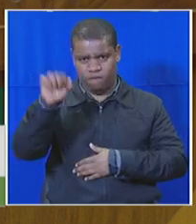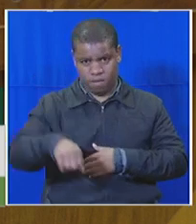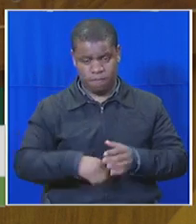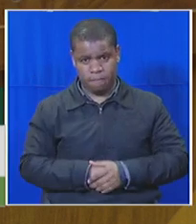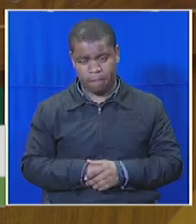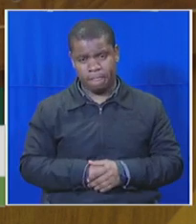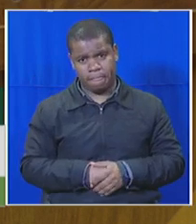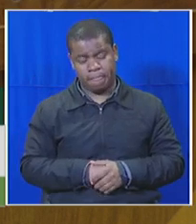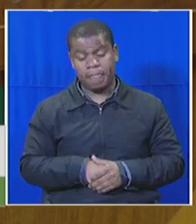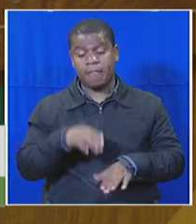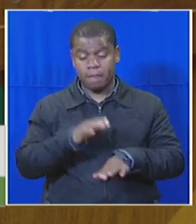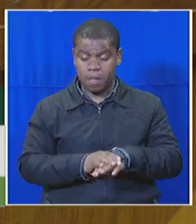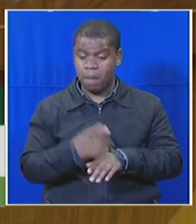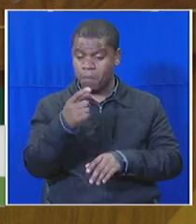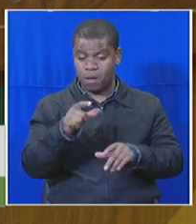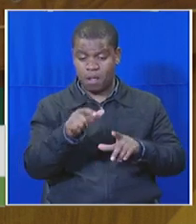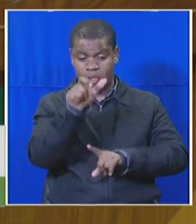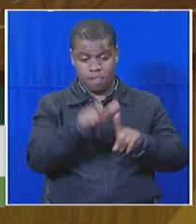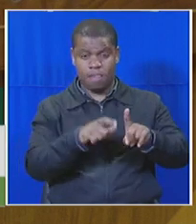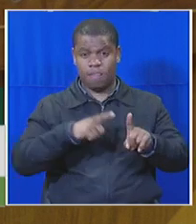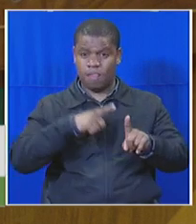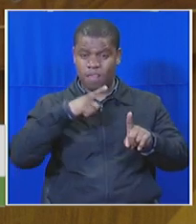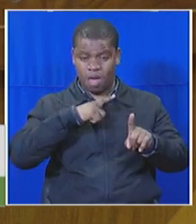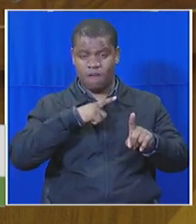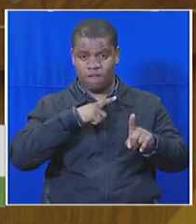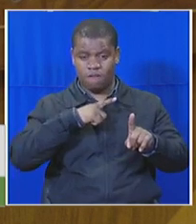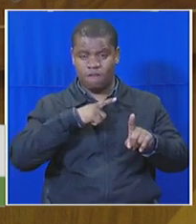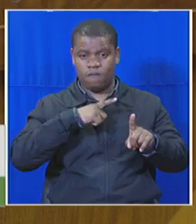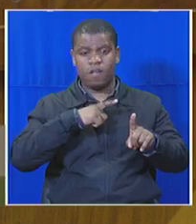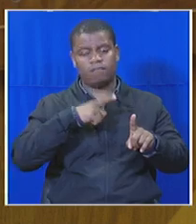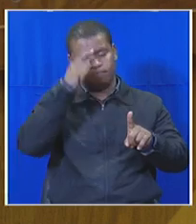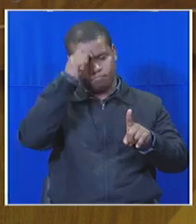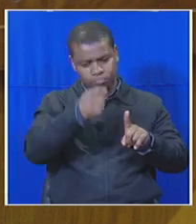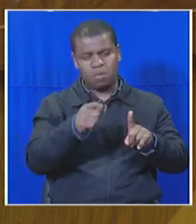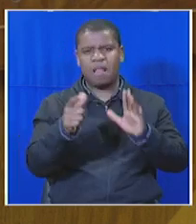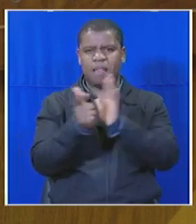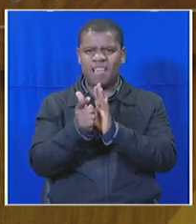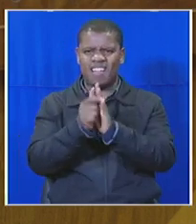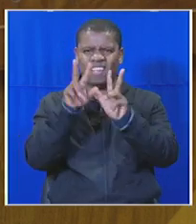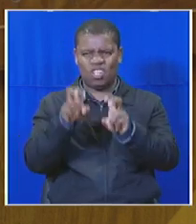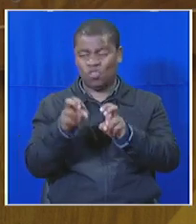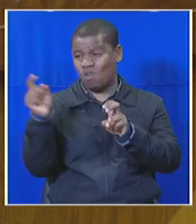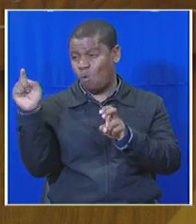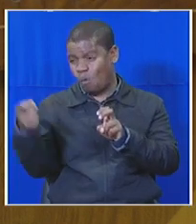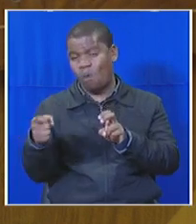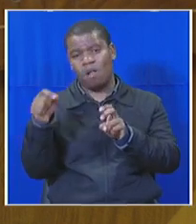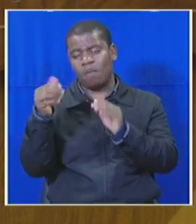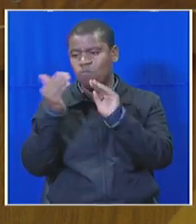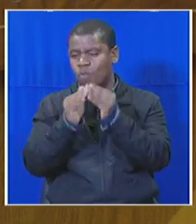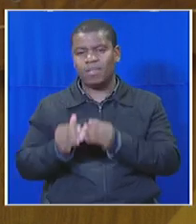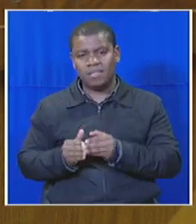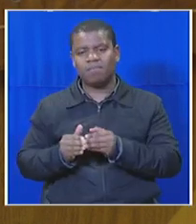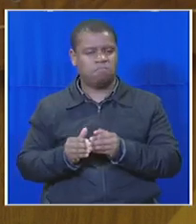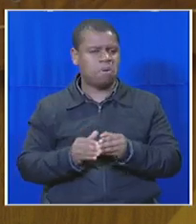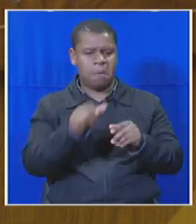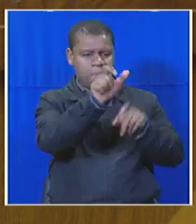life, respect for life, is merely a legal matter, the declassed elements in our society will respect